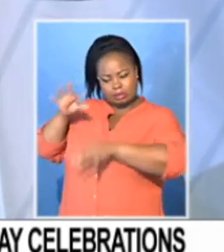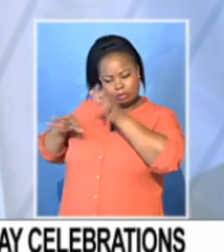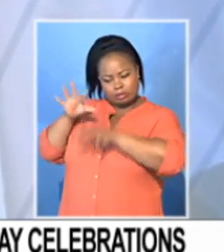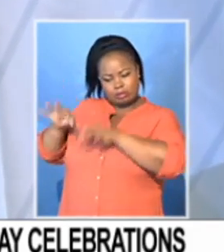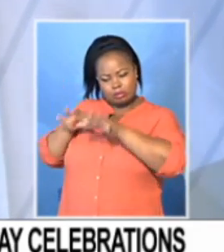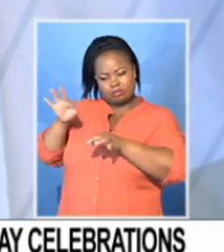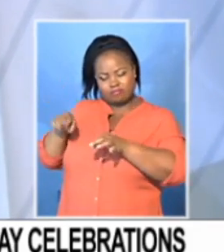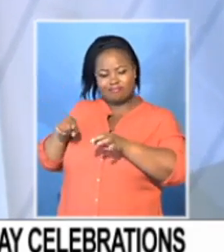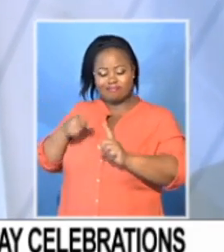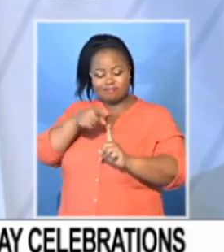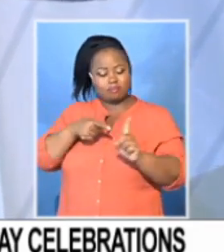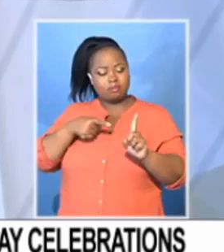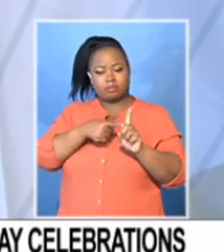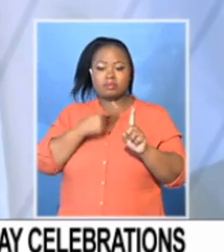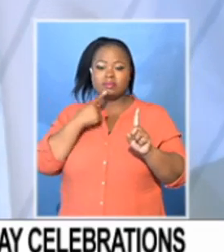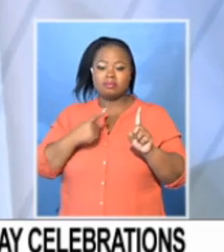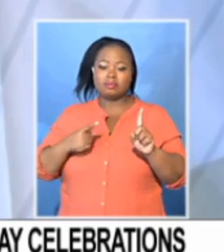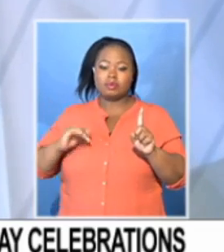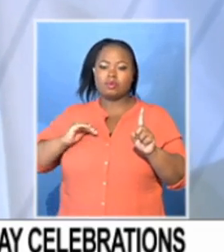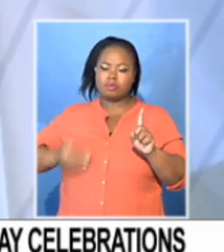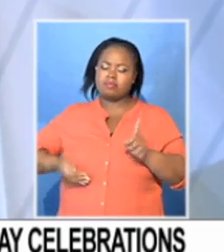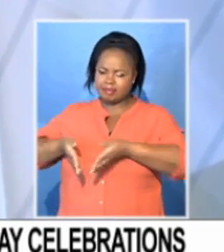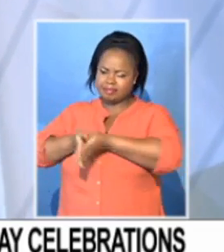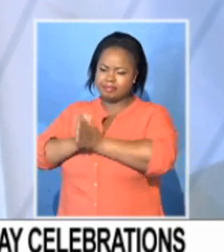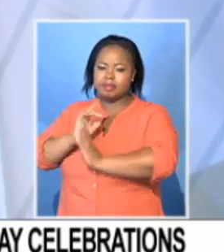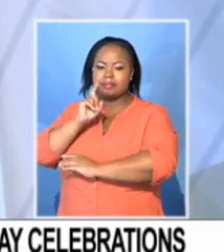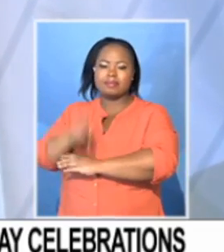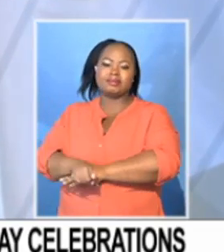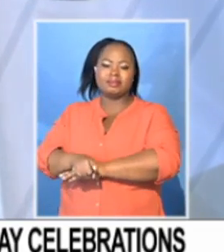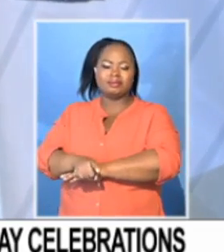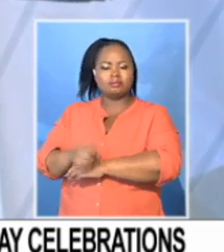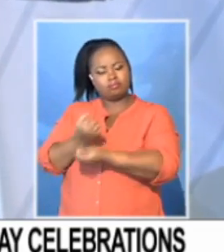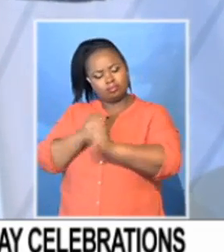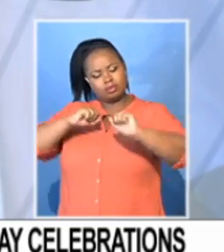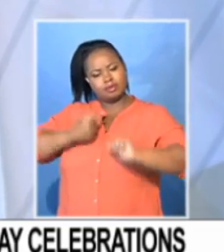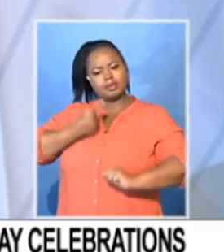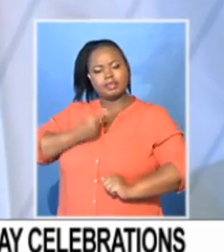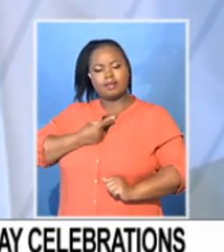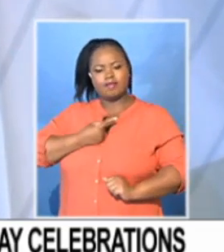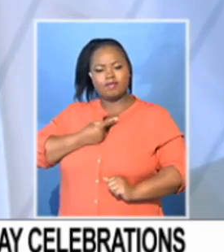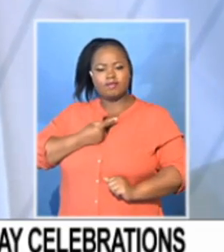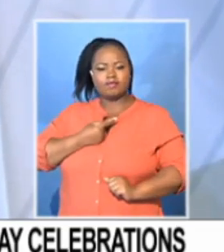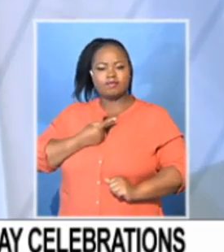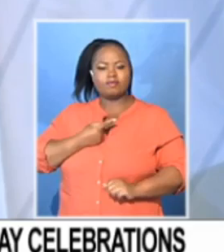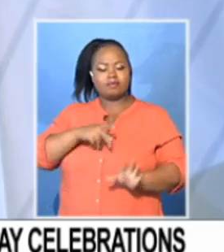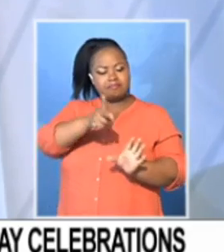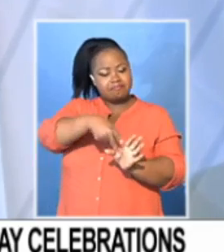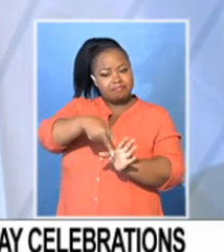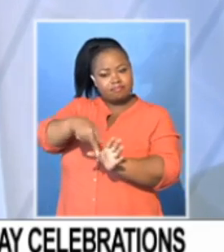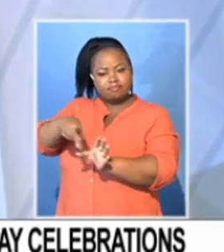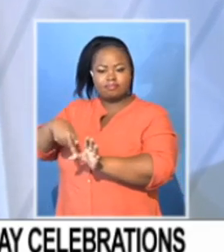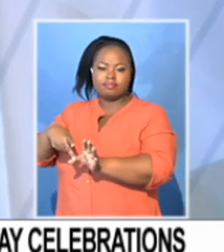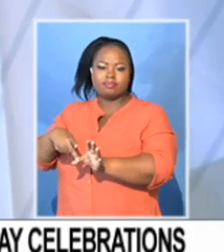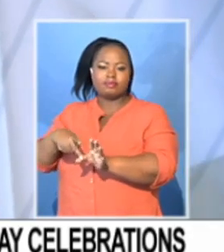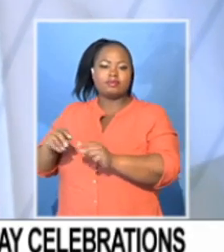to be their own liberators and participate actively in the struggle against